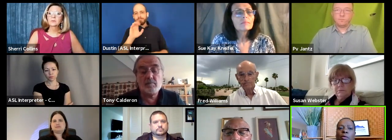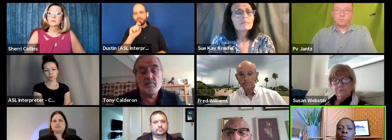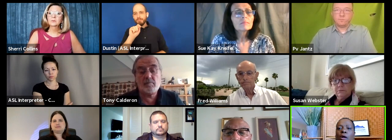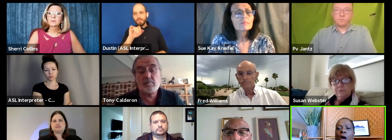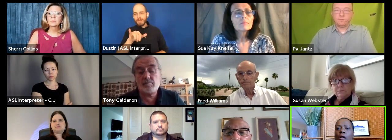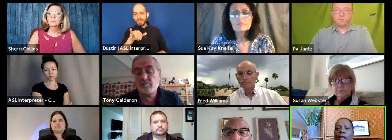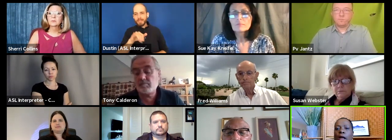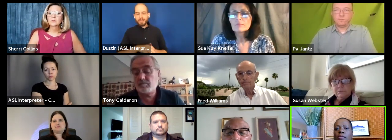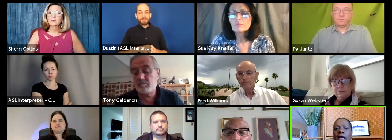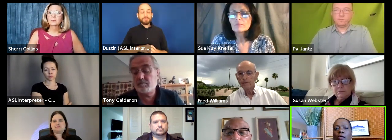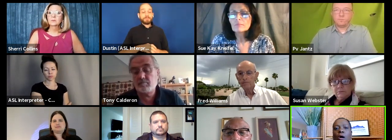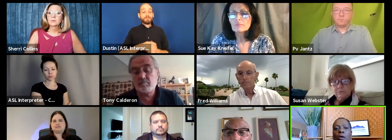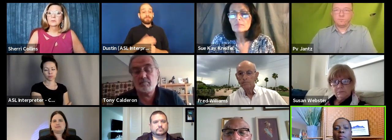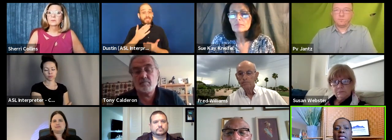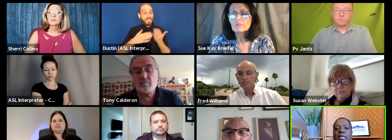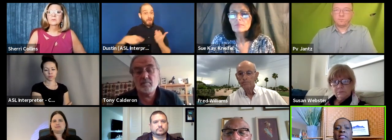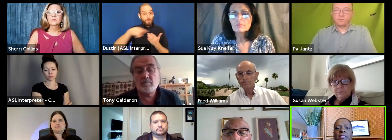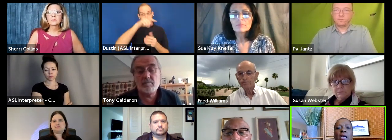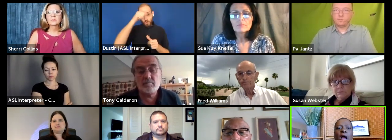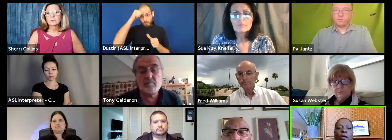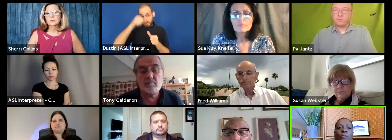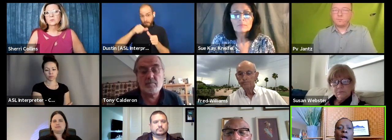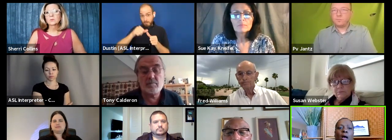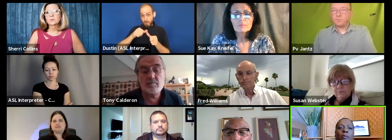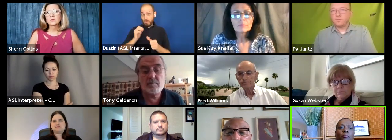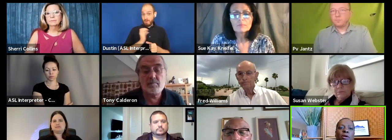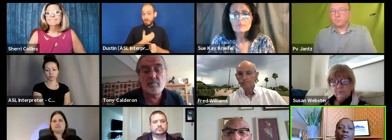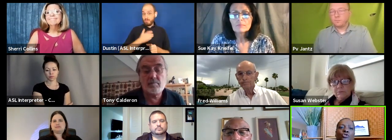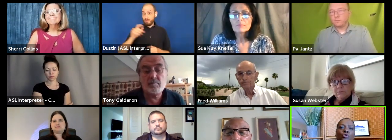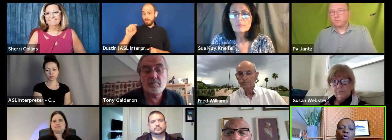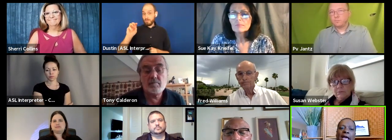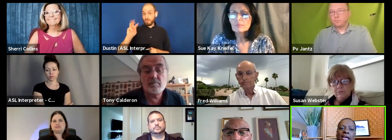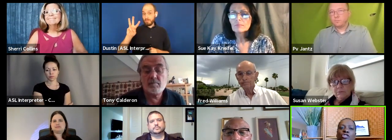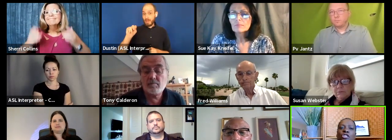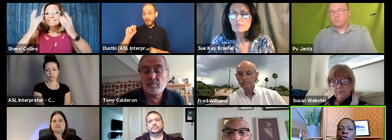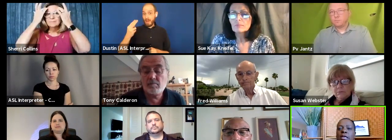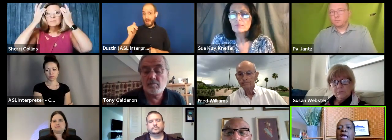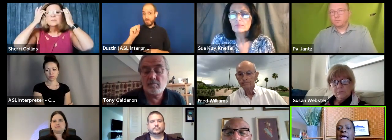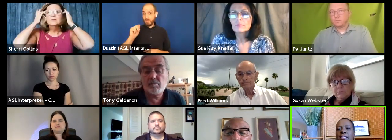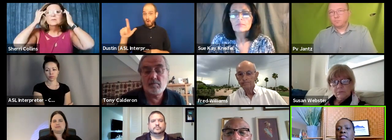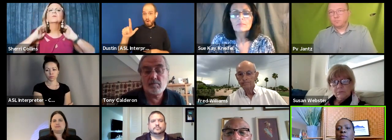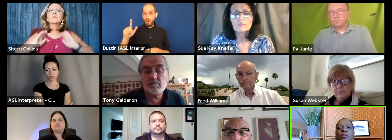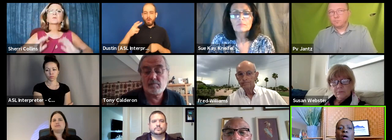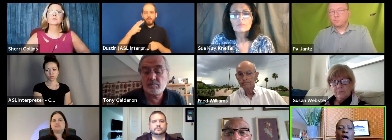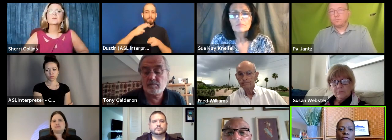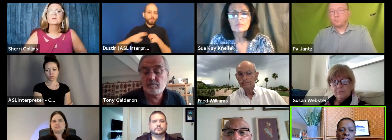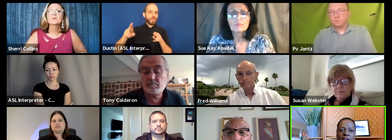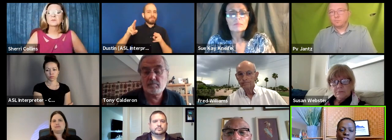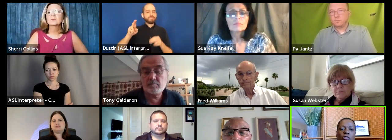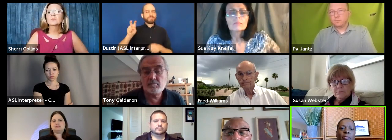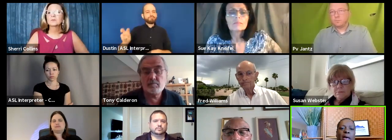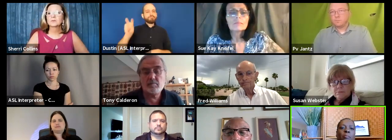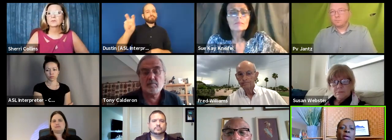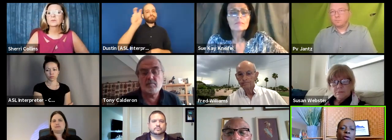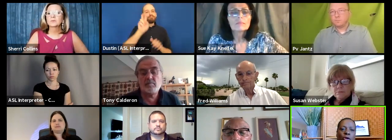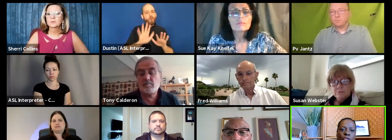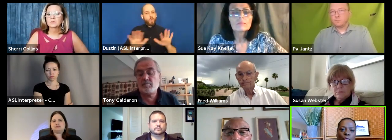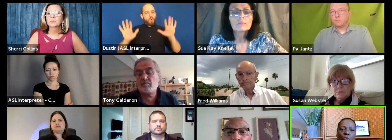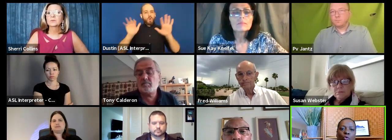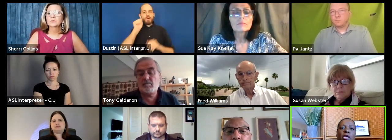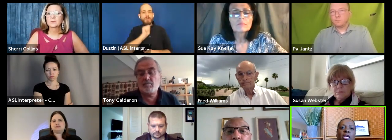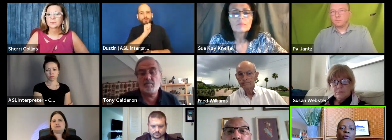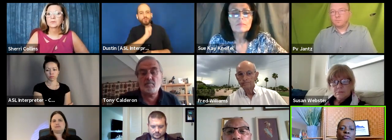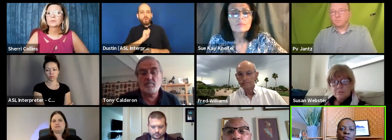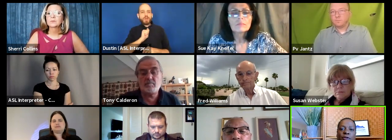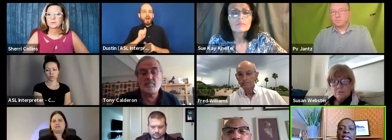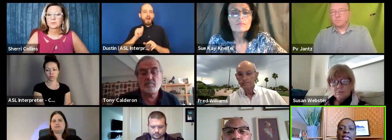will probably recall our town hall meetings, our brief tour last year, and some of the conversations about barriers